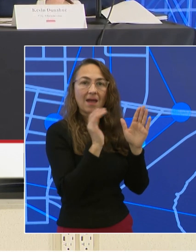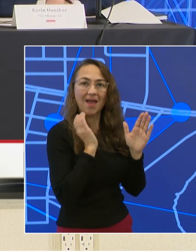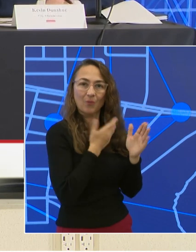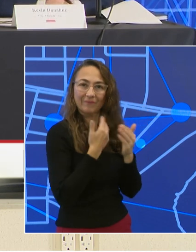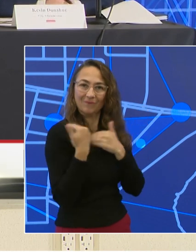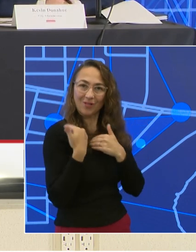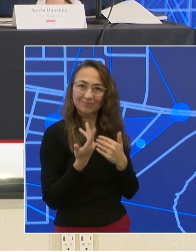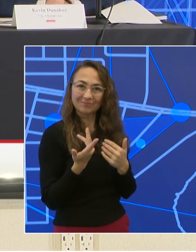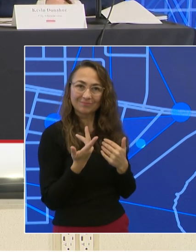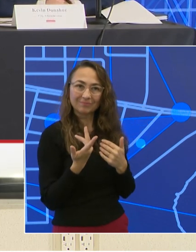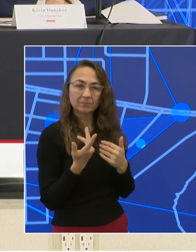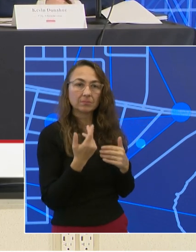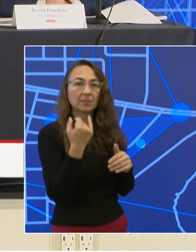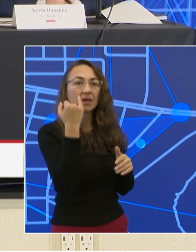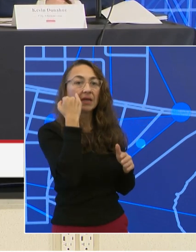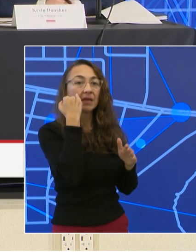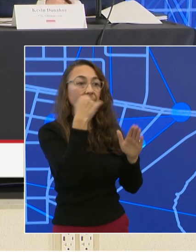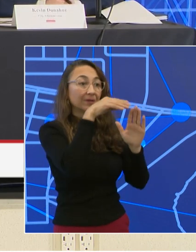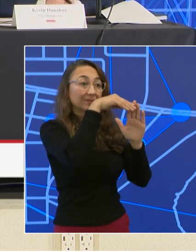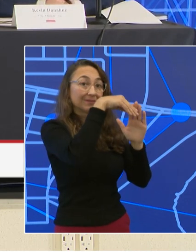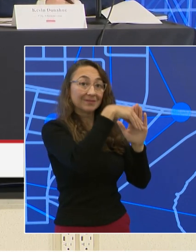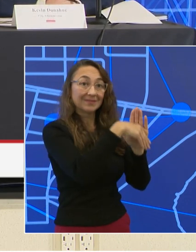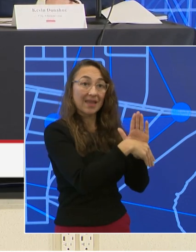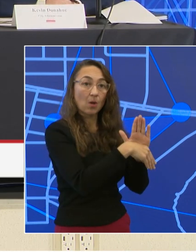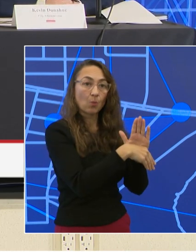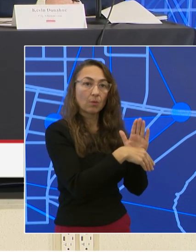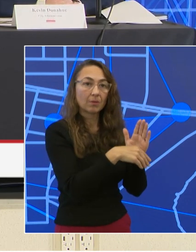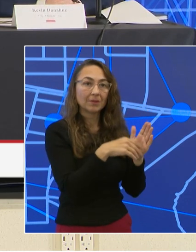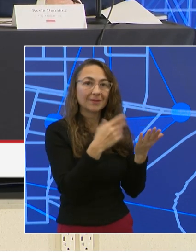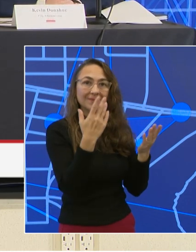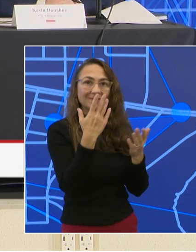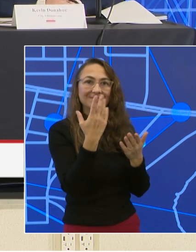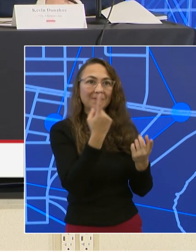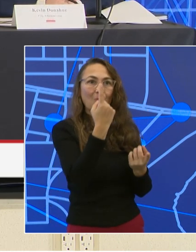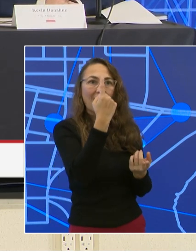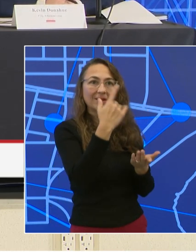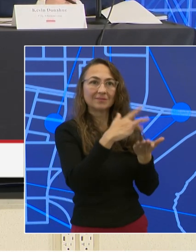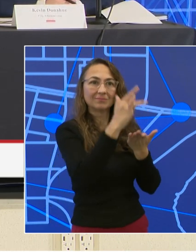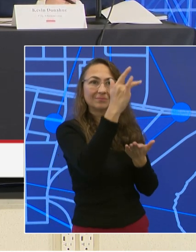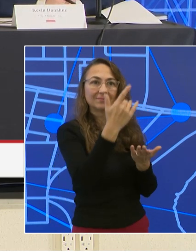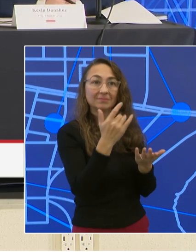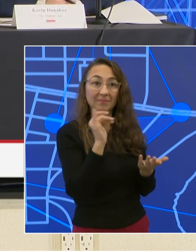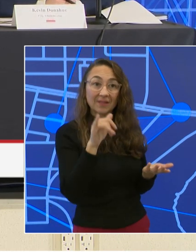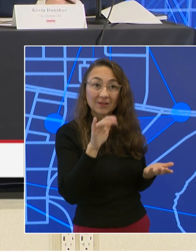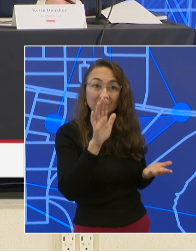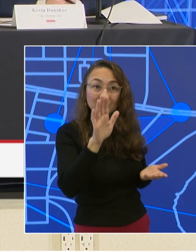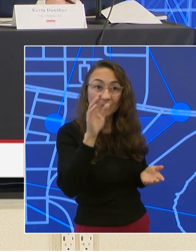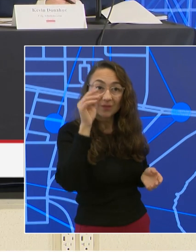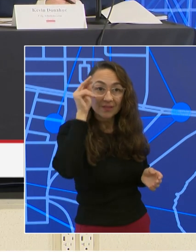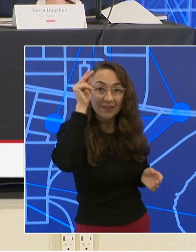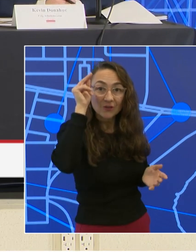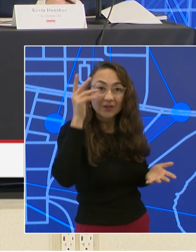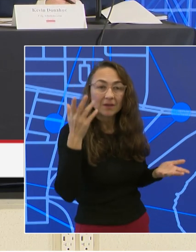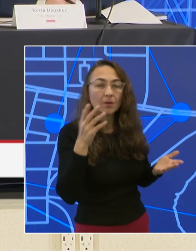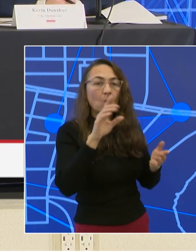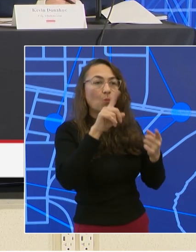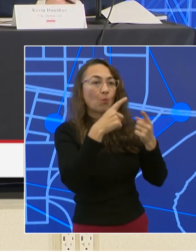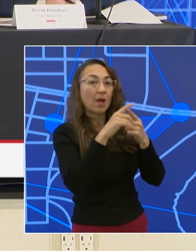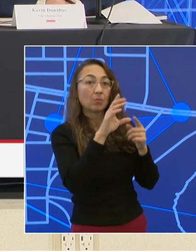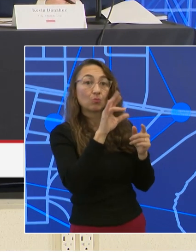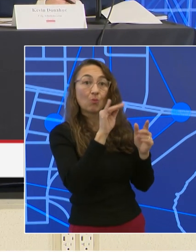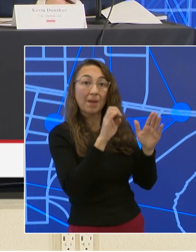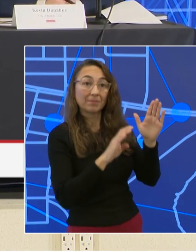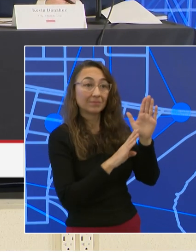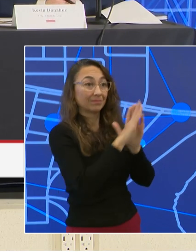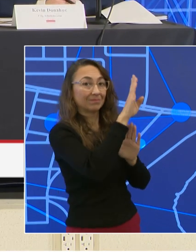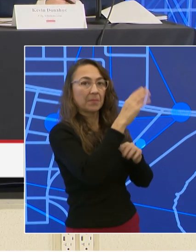gain, right? Is that the theory behind your question? When crime goes up, blame the mayor. When crime goes down, certainly the